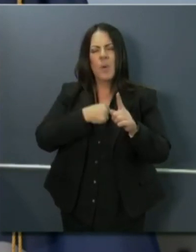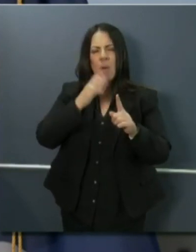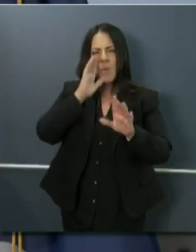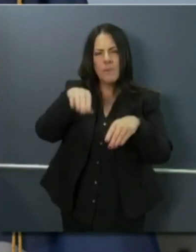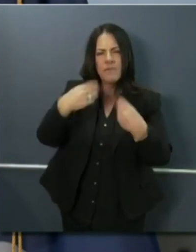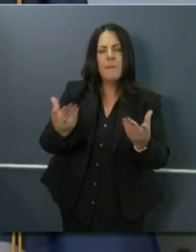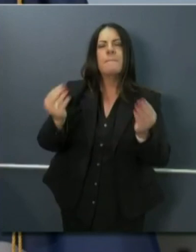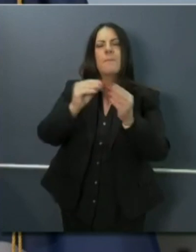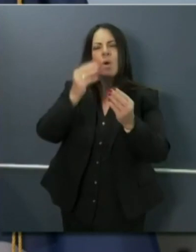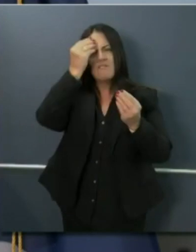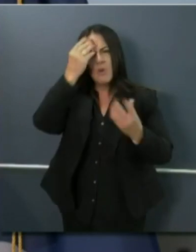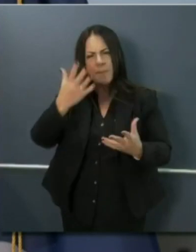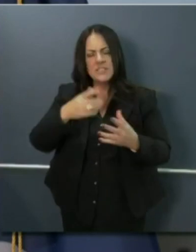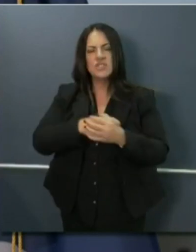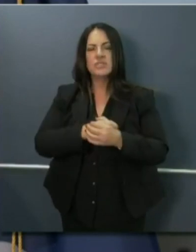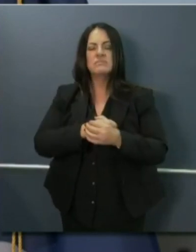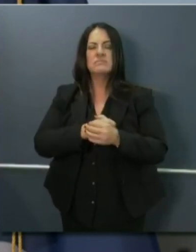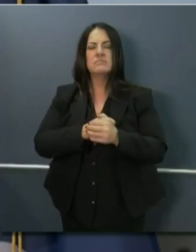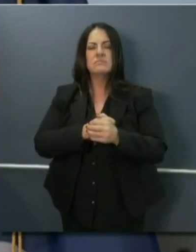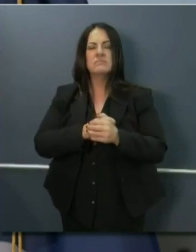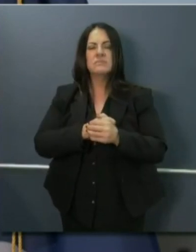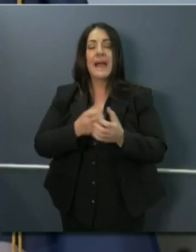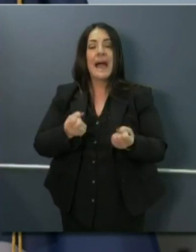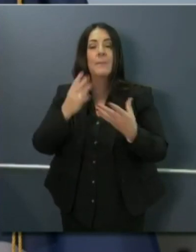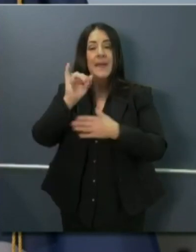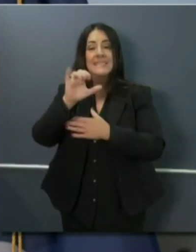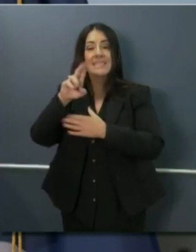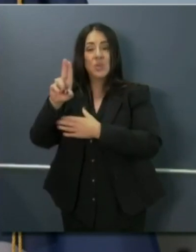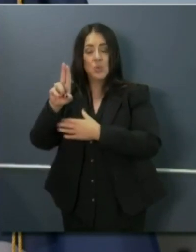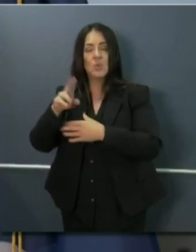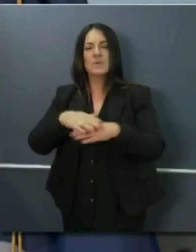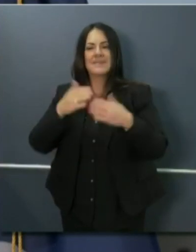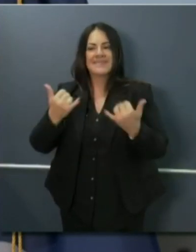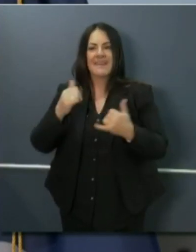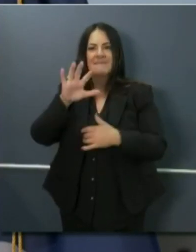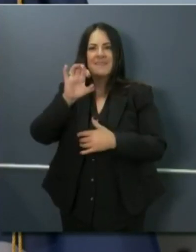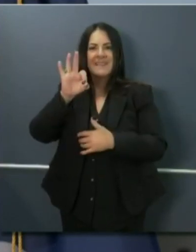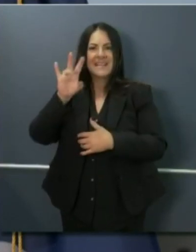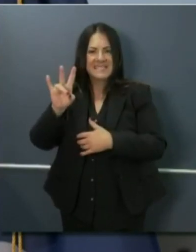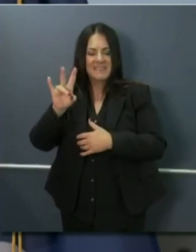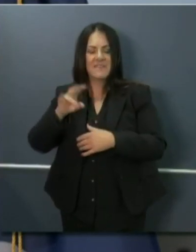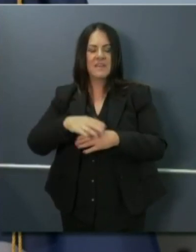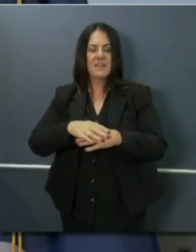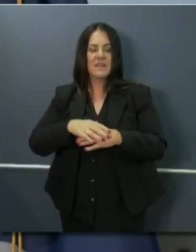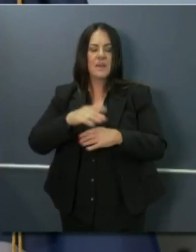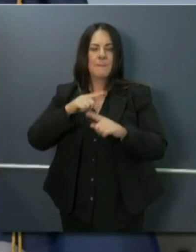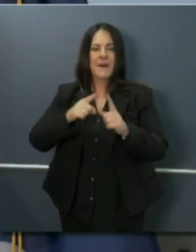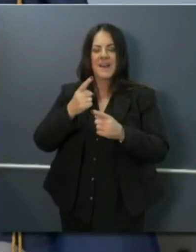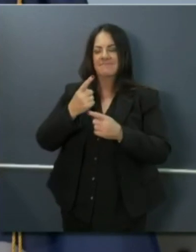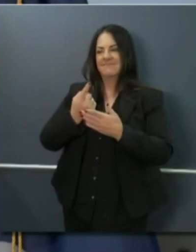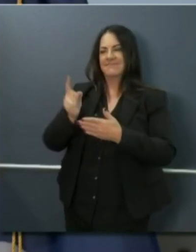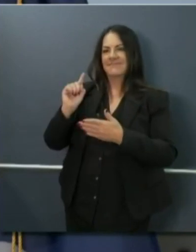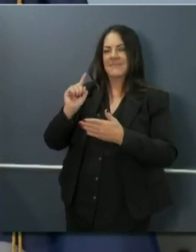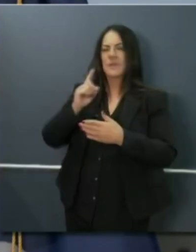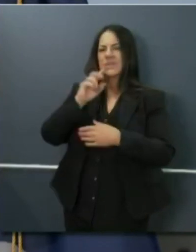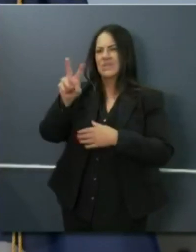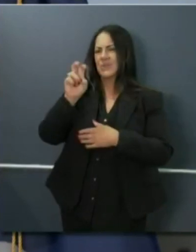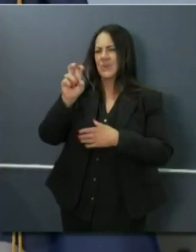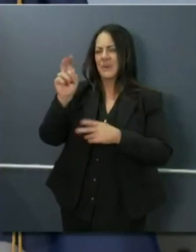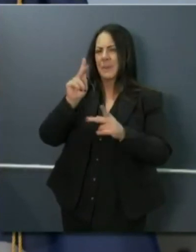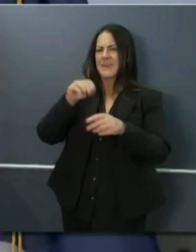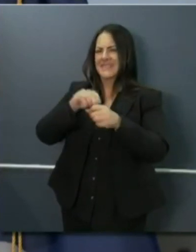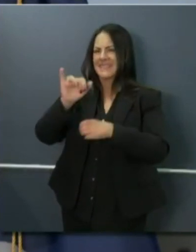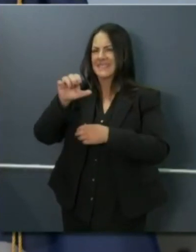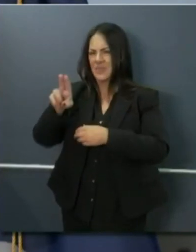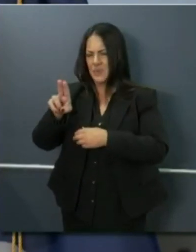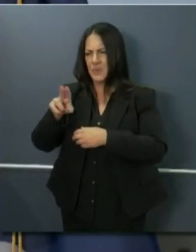that as needed. The number of ICU beds today is at 597. You may recall 4 days ago it was at 200. So can't be more